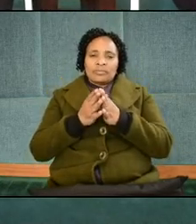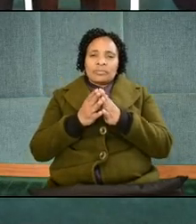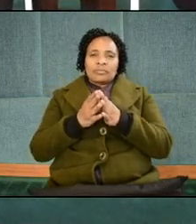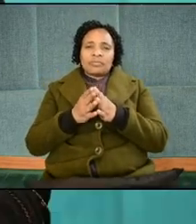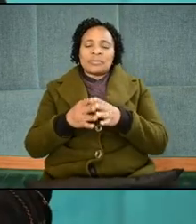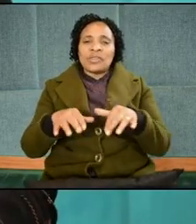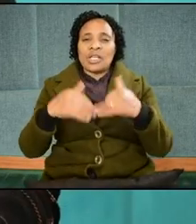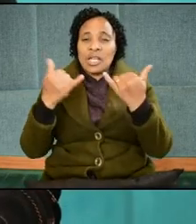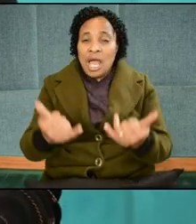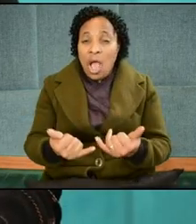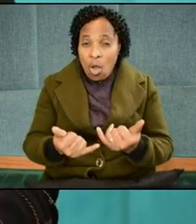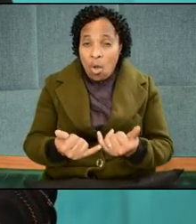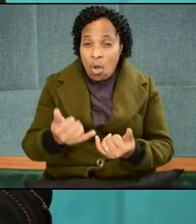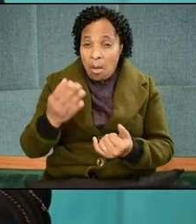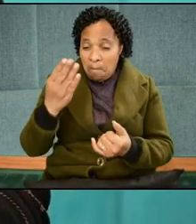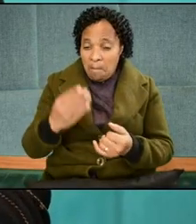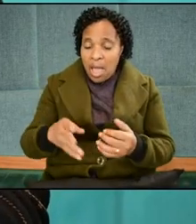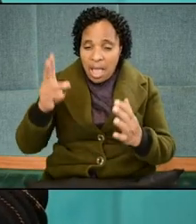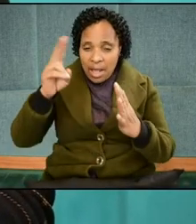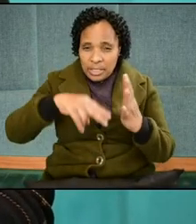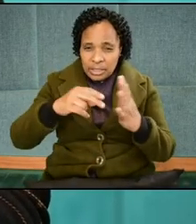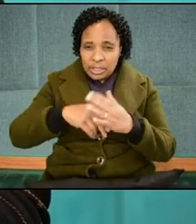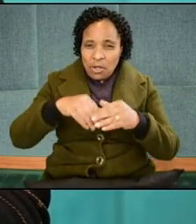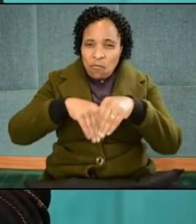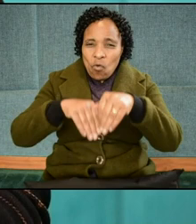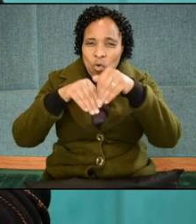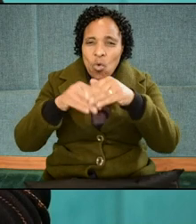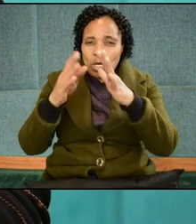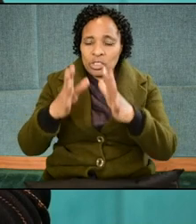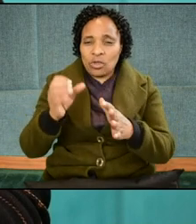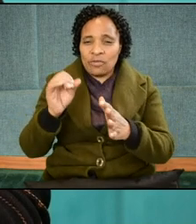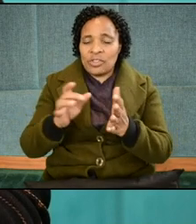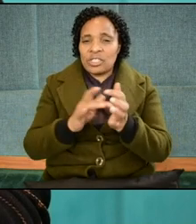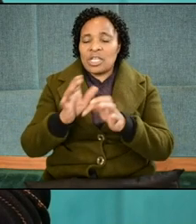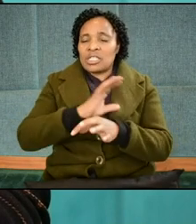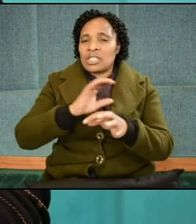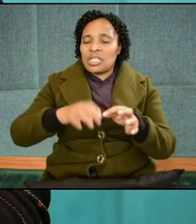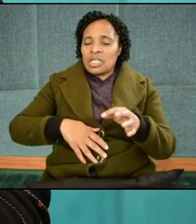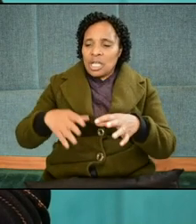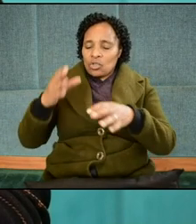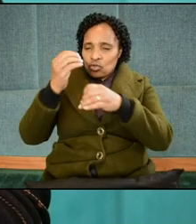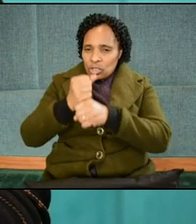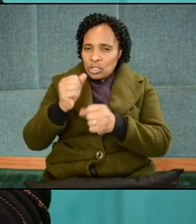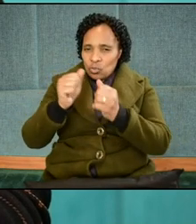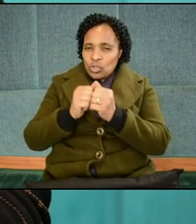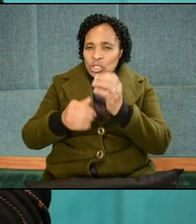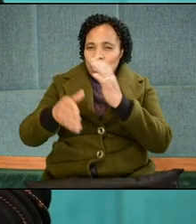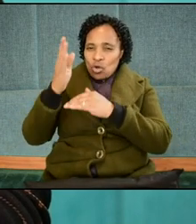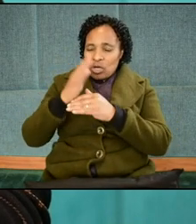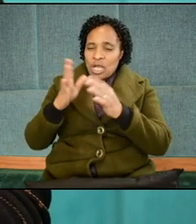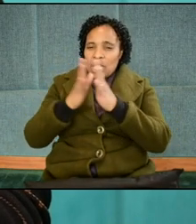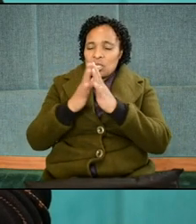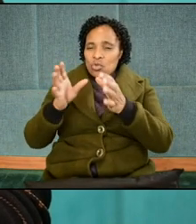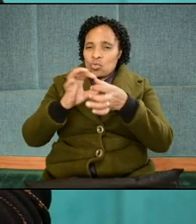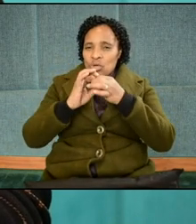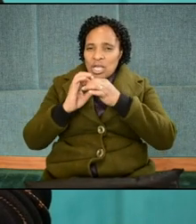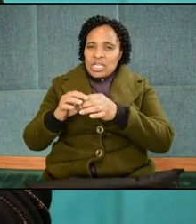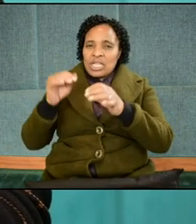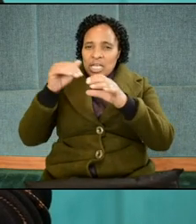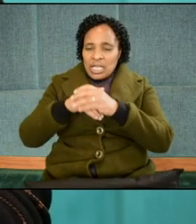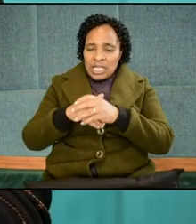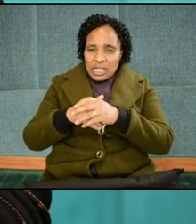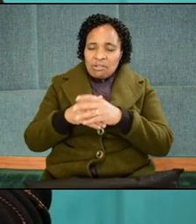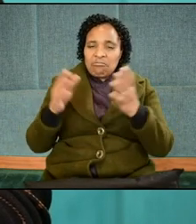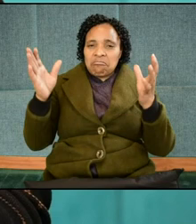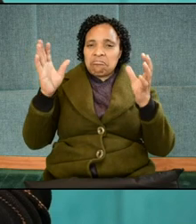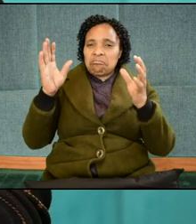So now it is by leading the followers of Christ to associate with the ungodly and unite in the amusements